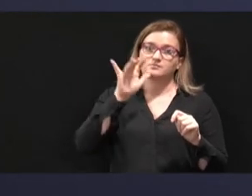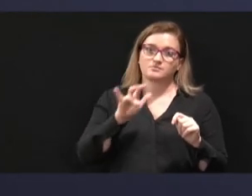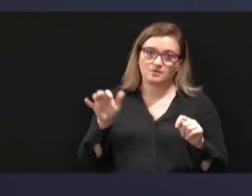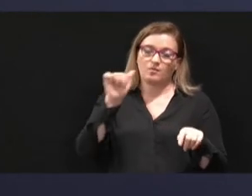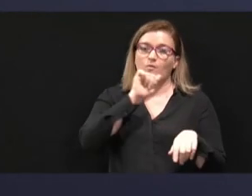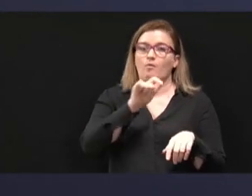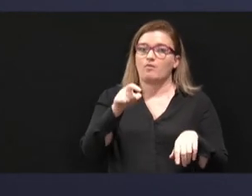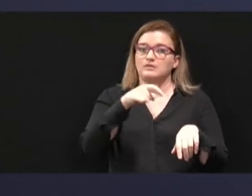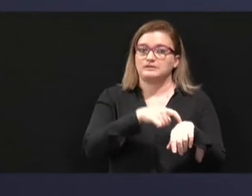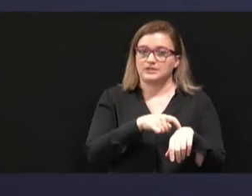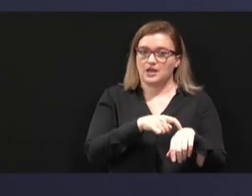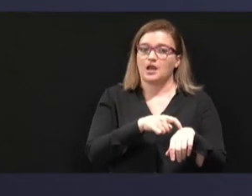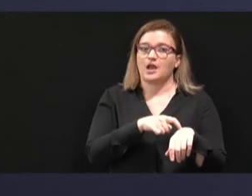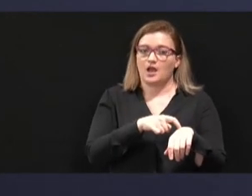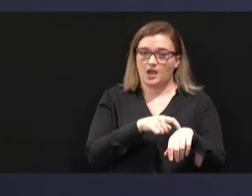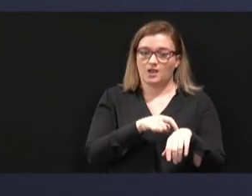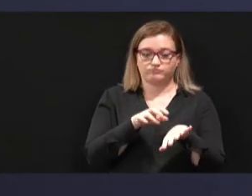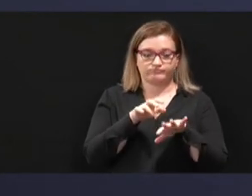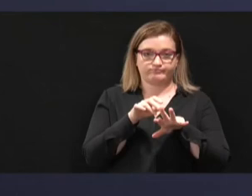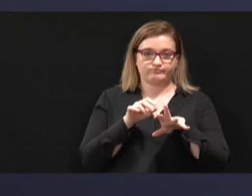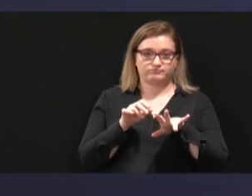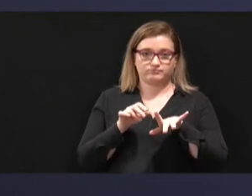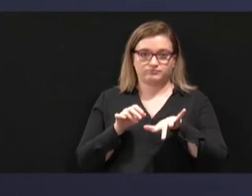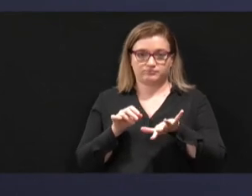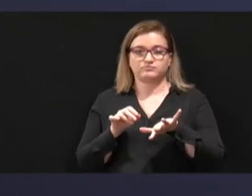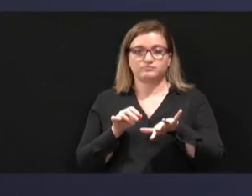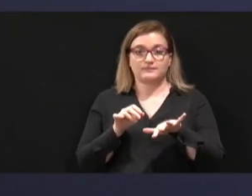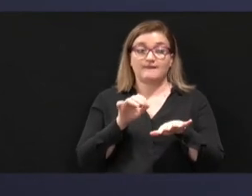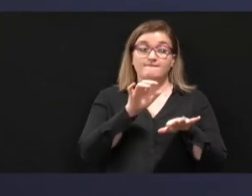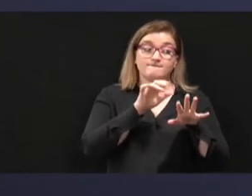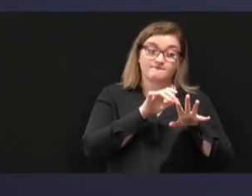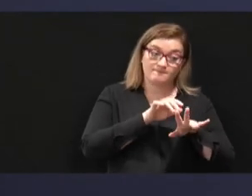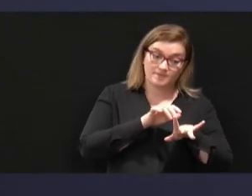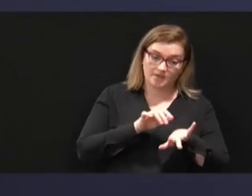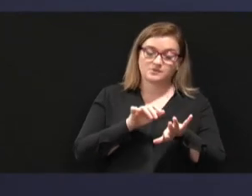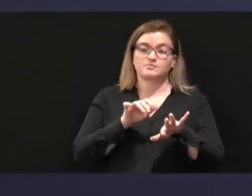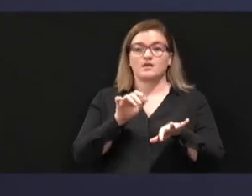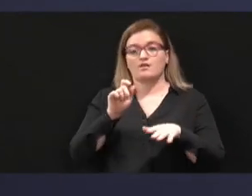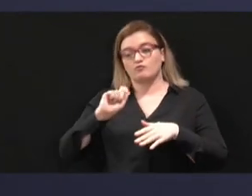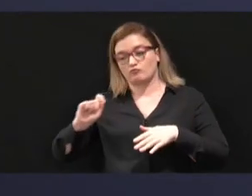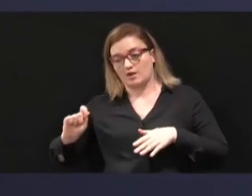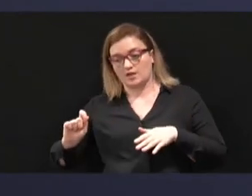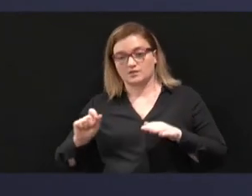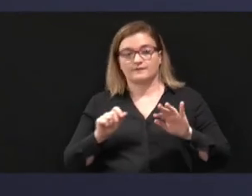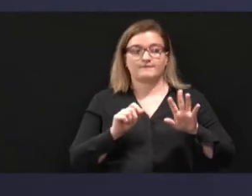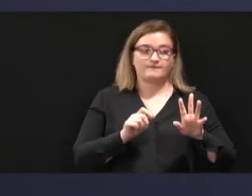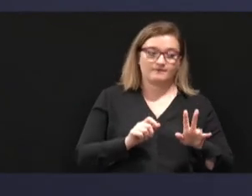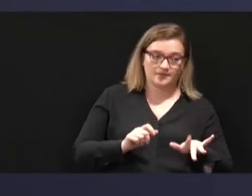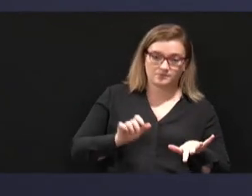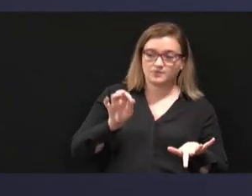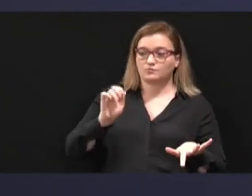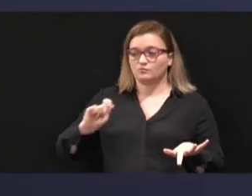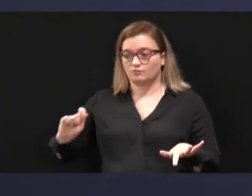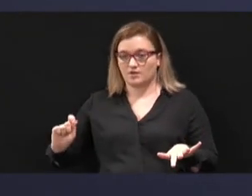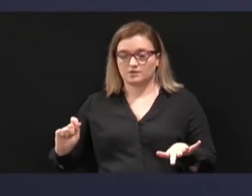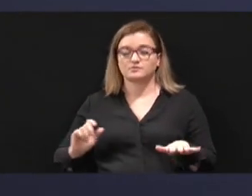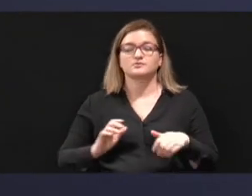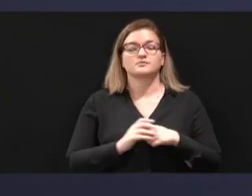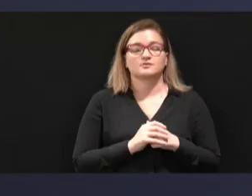doing spelling. Okay, they finger spell and then they write it. Okay, but I was teaching how you to teach finger spelling.